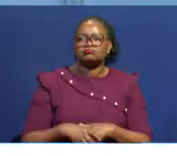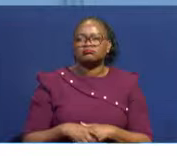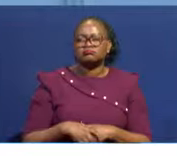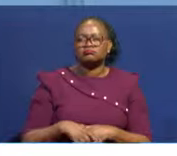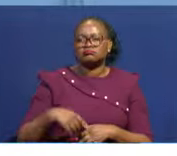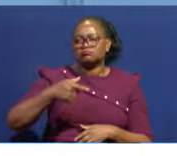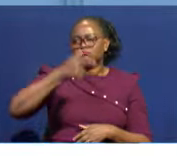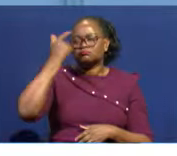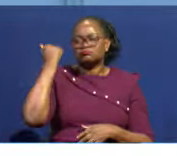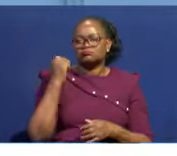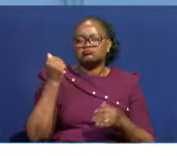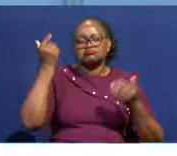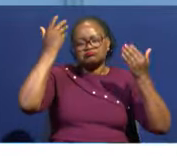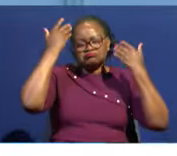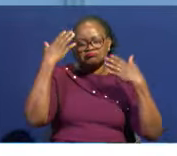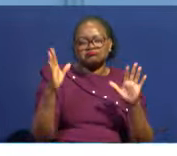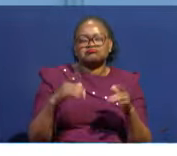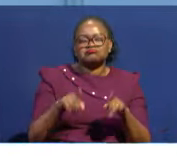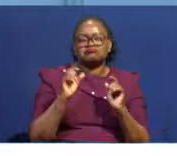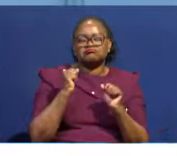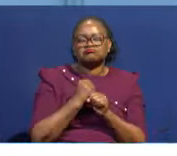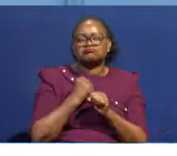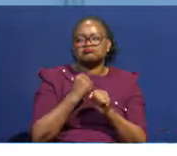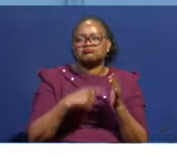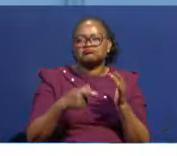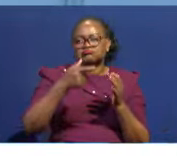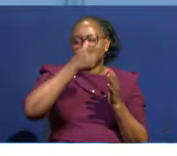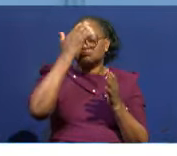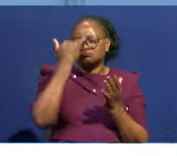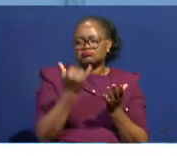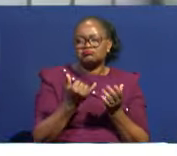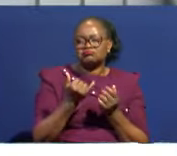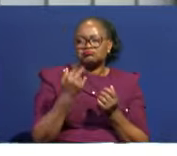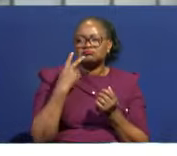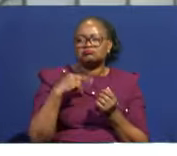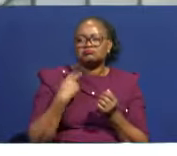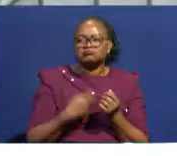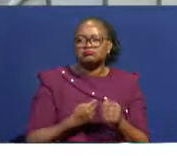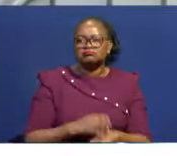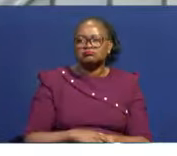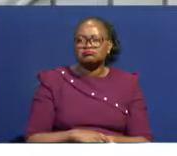Juu hatujui nini anaweza tufanyia because alituona.